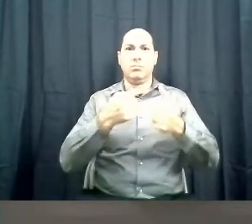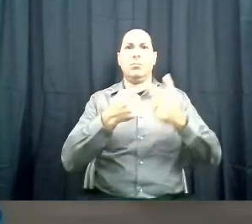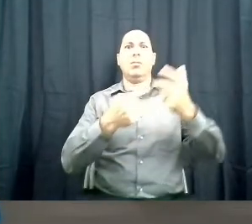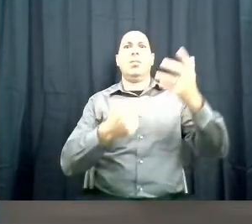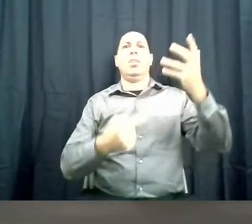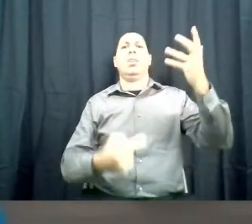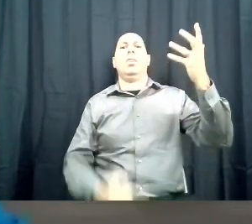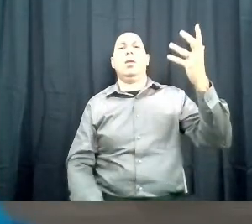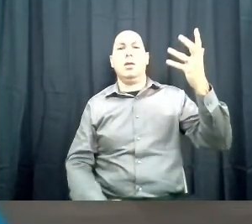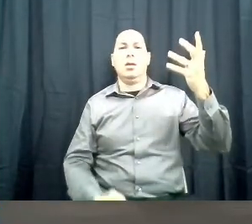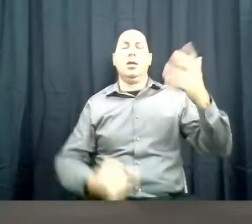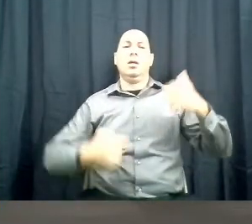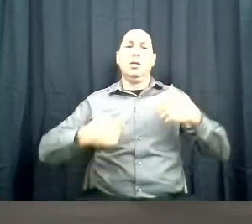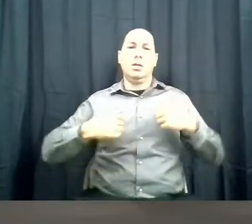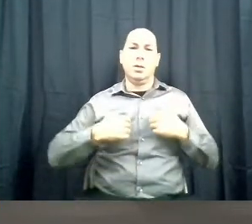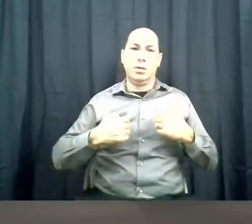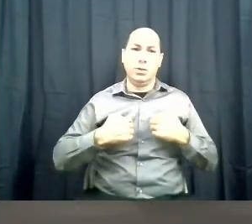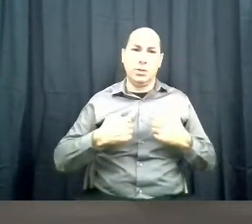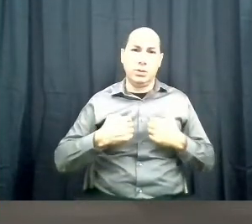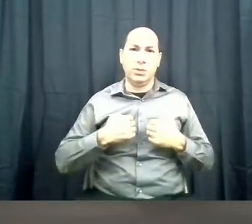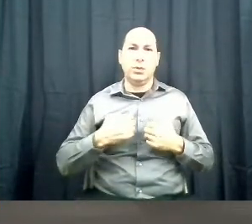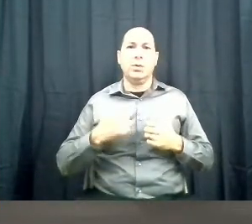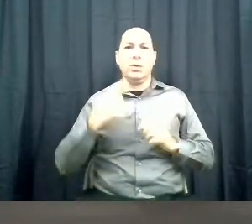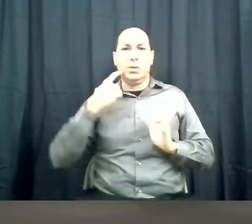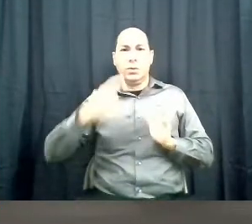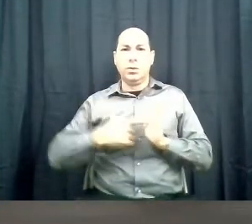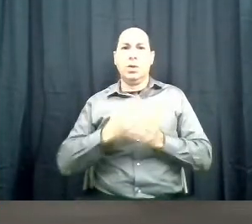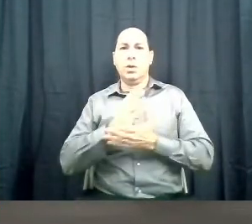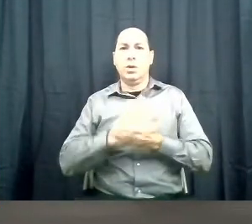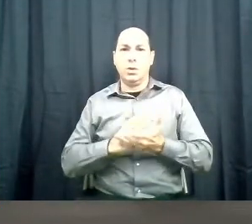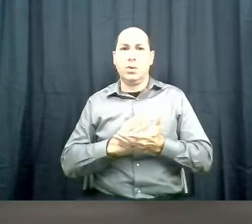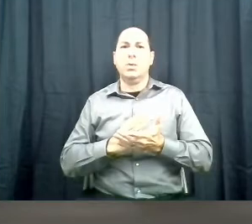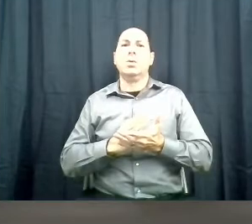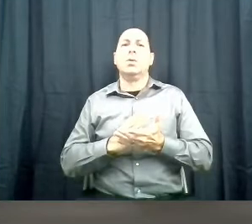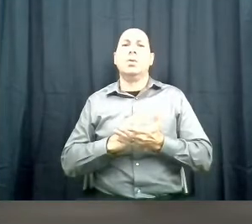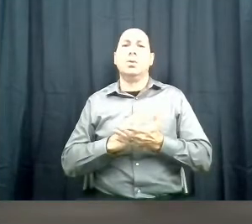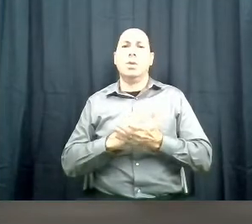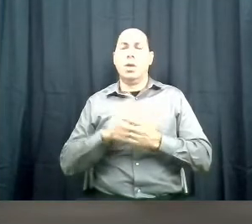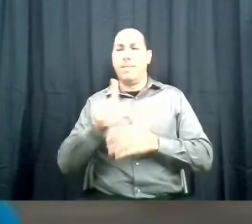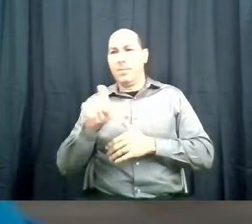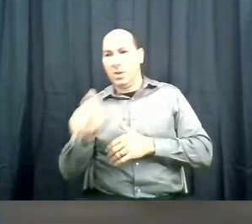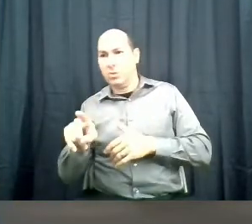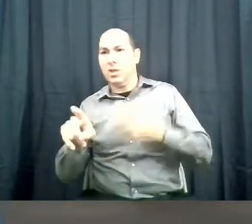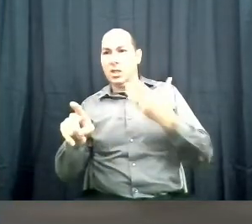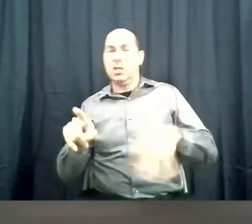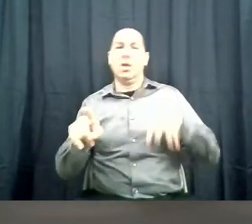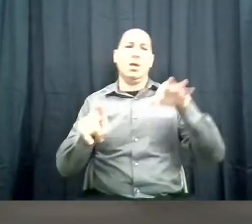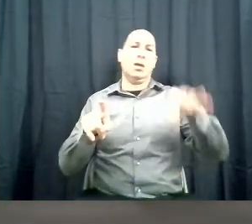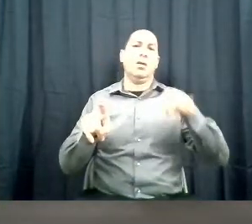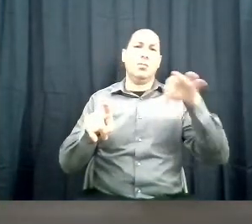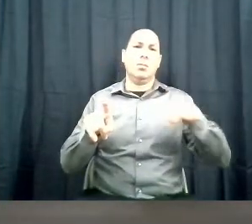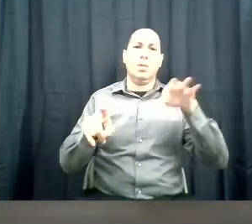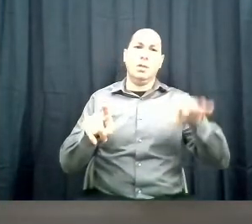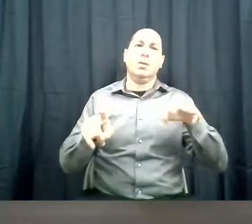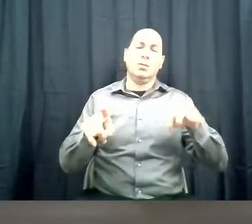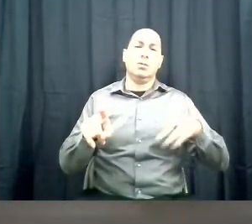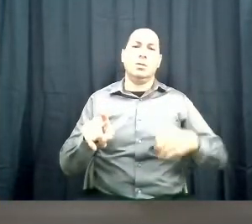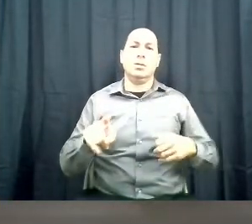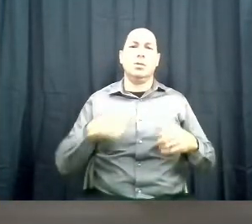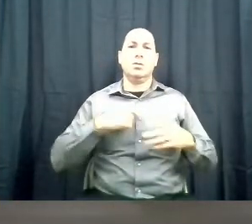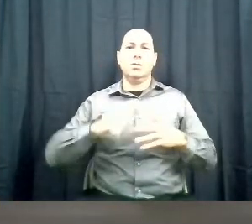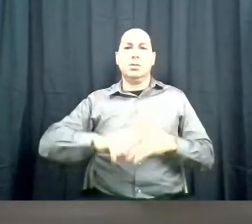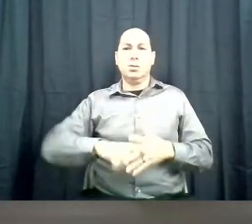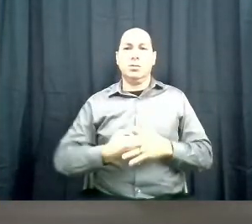at some point read out a question and then just say that we've covered it already, because it's quite a bit. We'll start from the